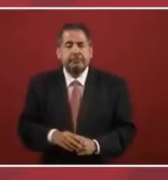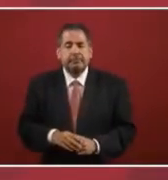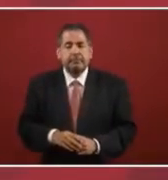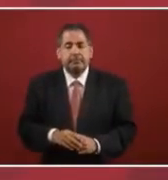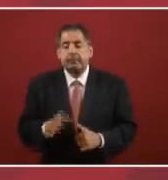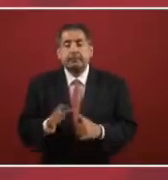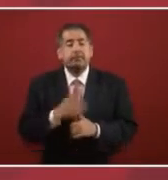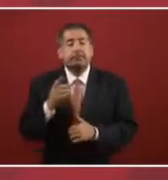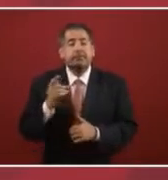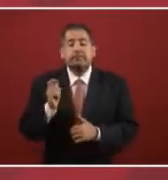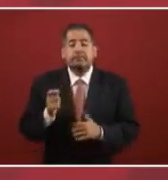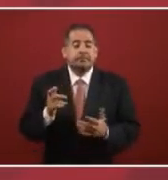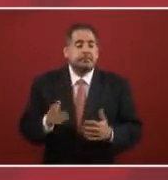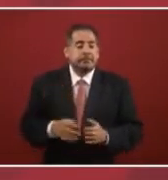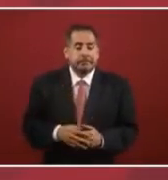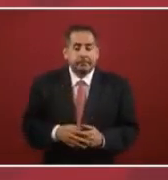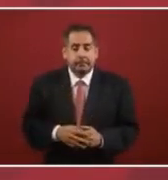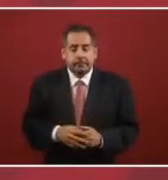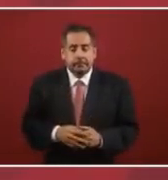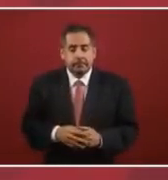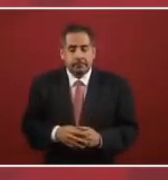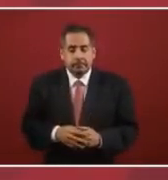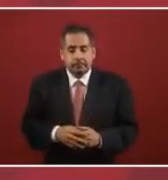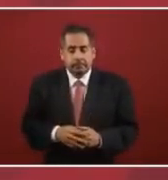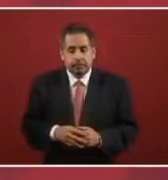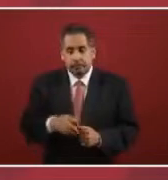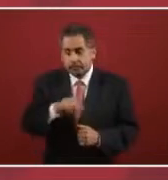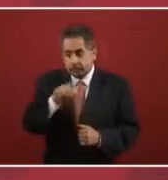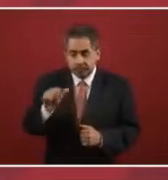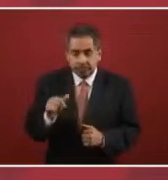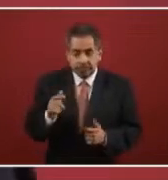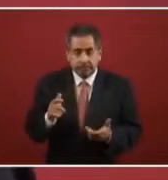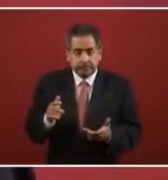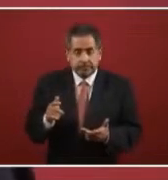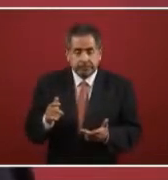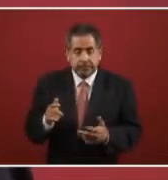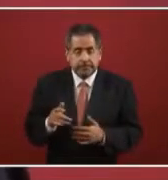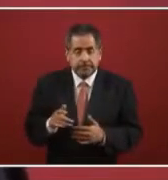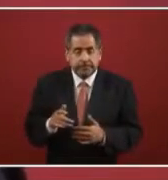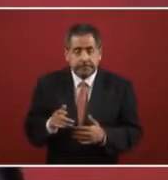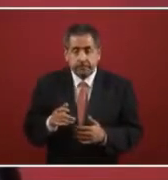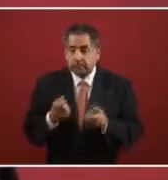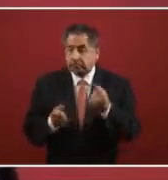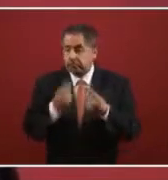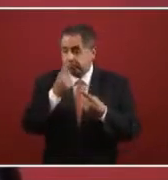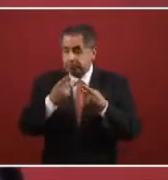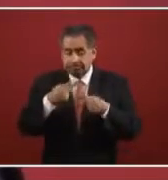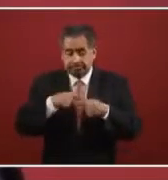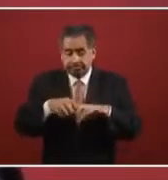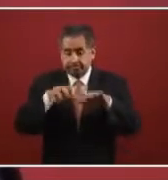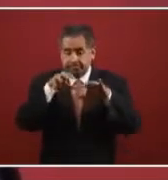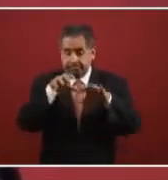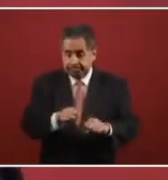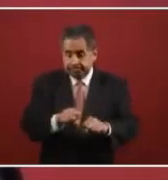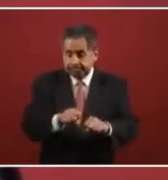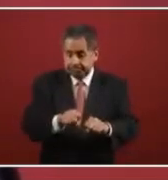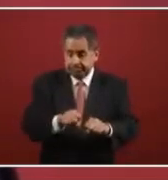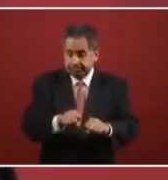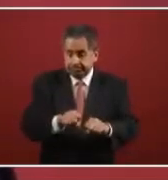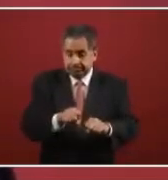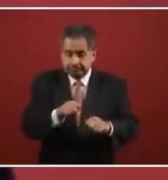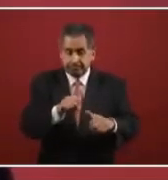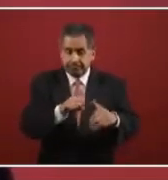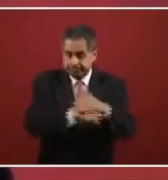let porque them know, luego because then se detiene they're going to be detained, a quienes those se that dedican are al